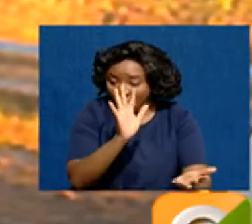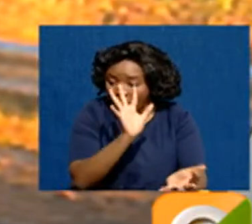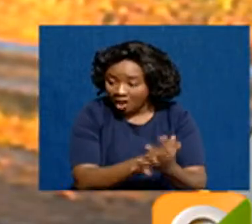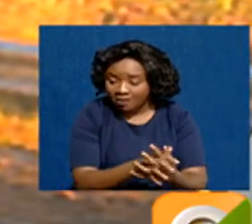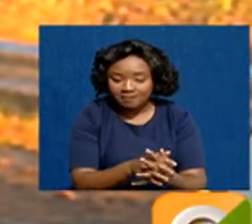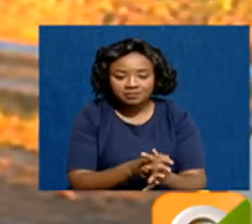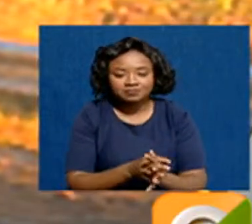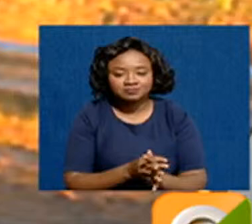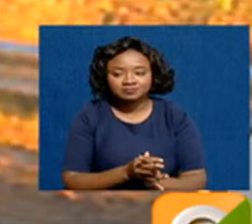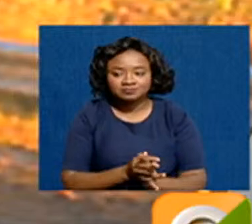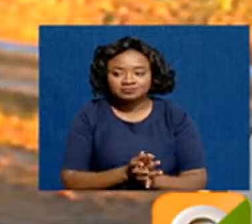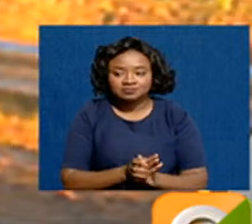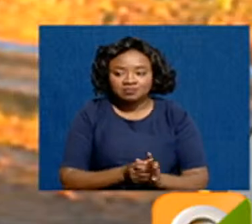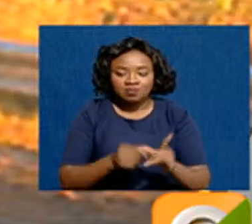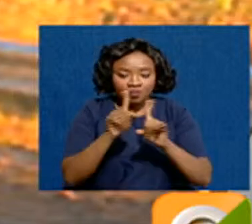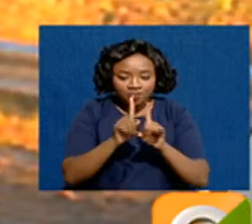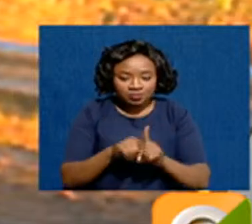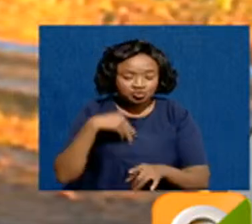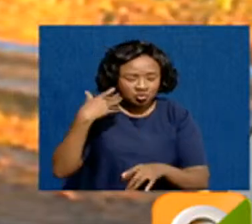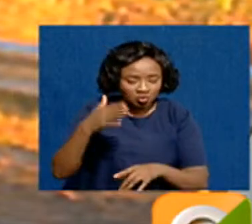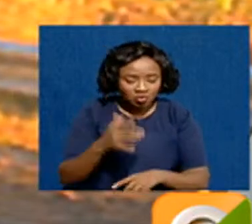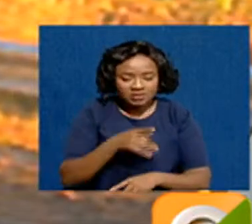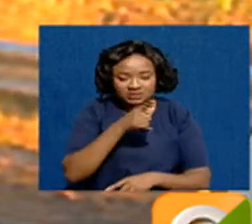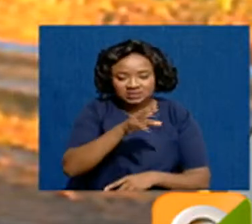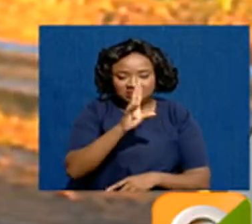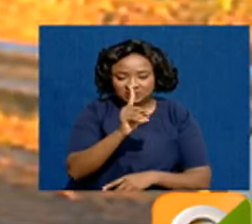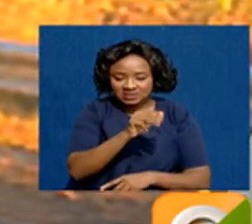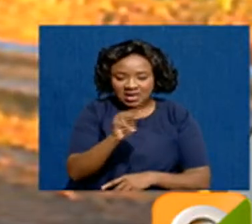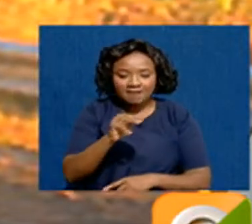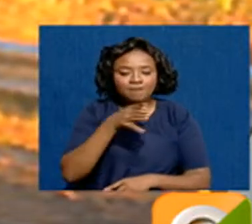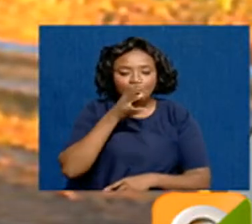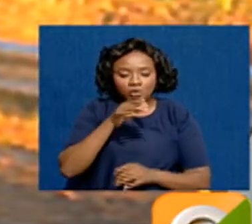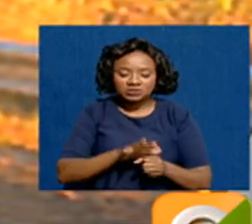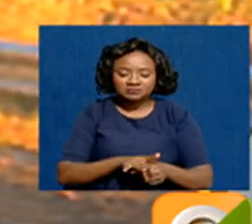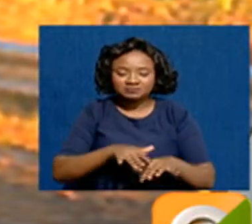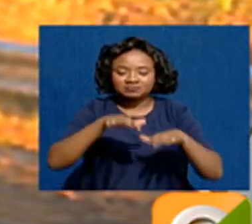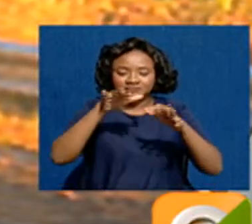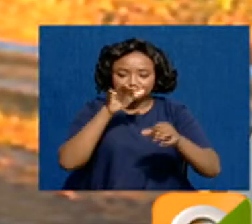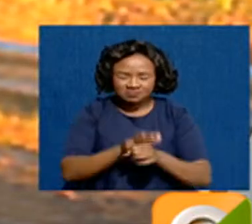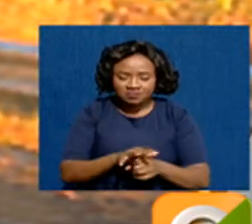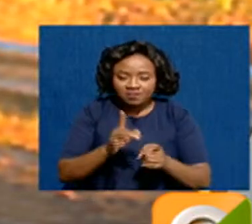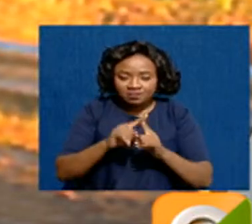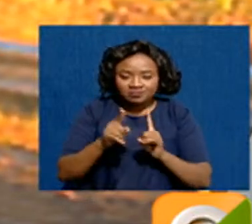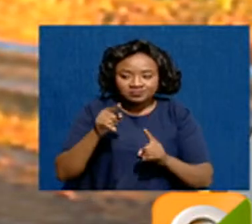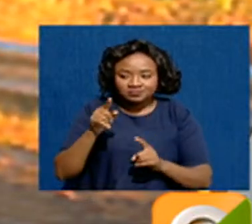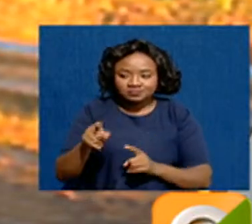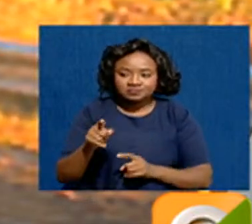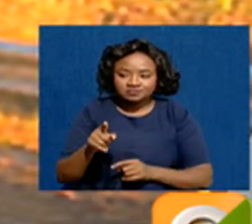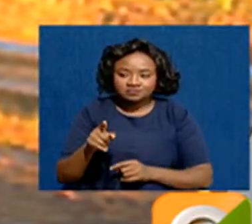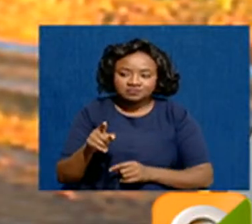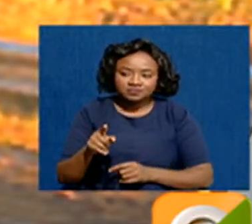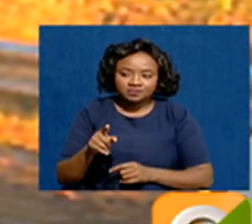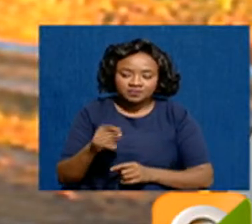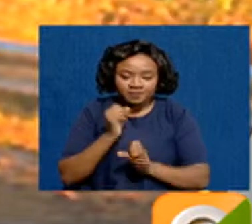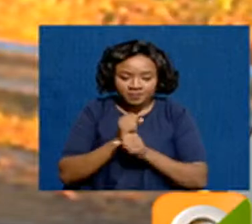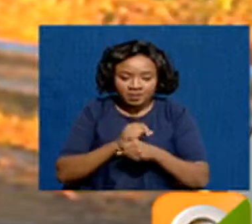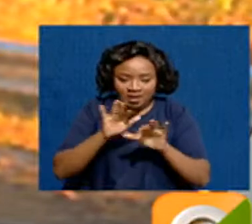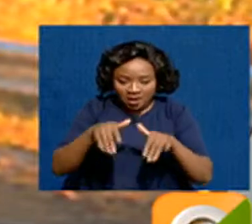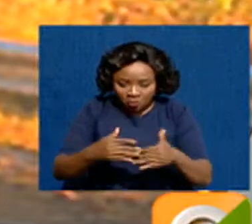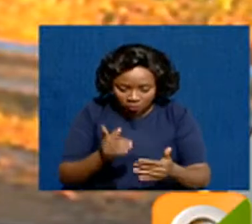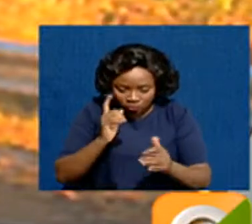Dam usually overflow into this road. So how do you make the Garissa-Nairobi road at Madogo area more